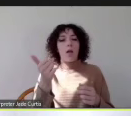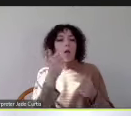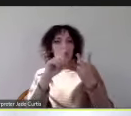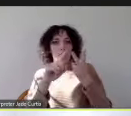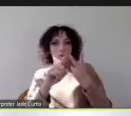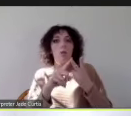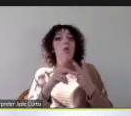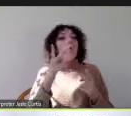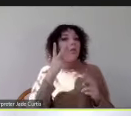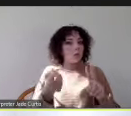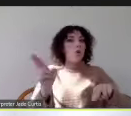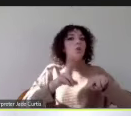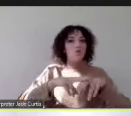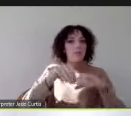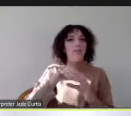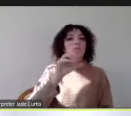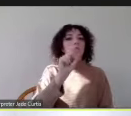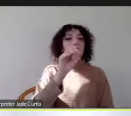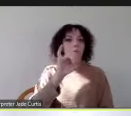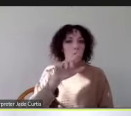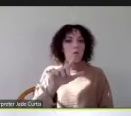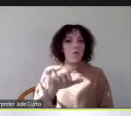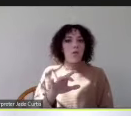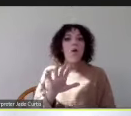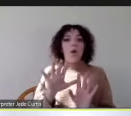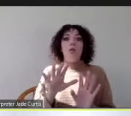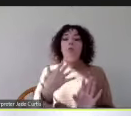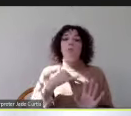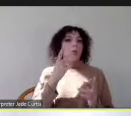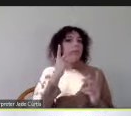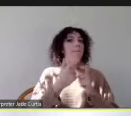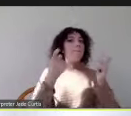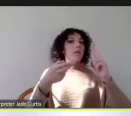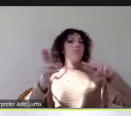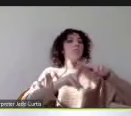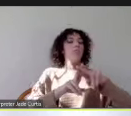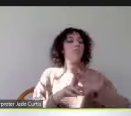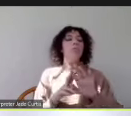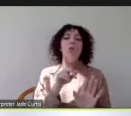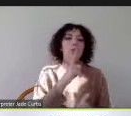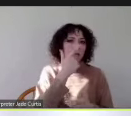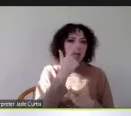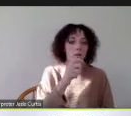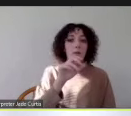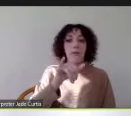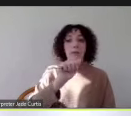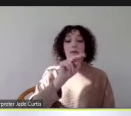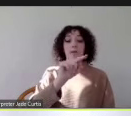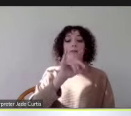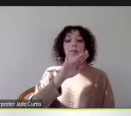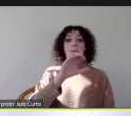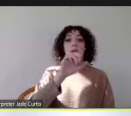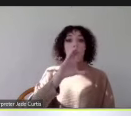in soil, but it increased significantly. But what was interesting was that the antibiotic-resistant